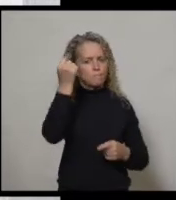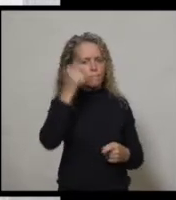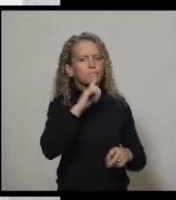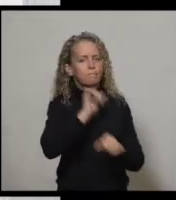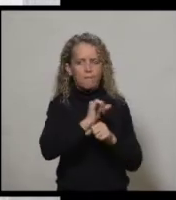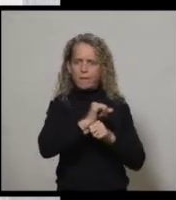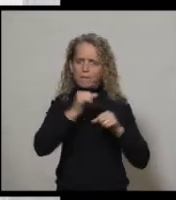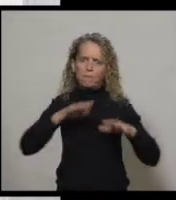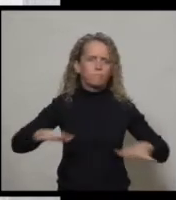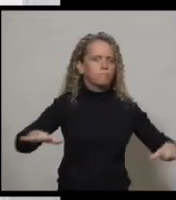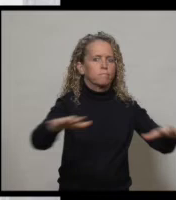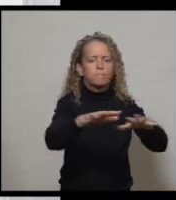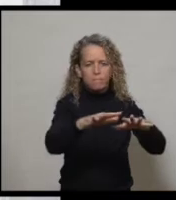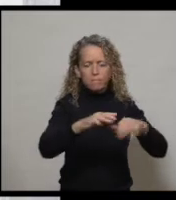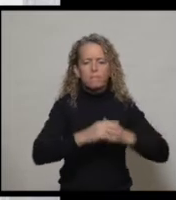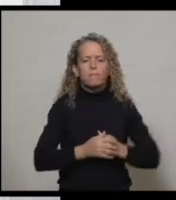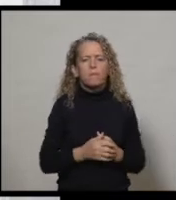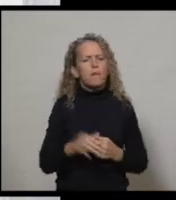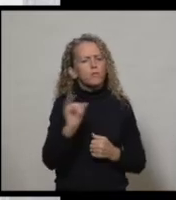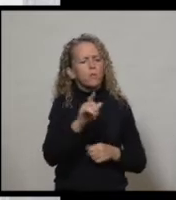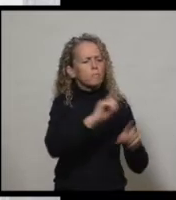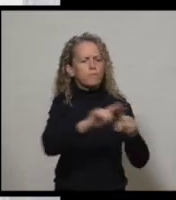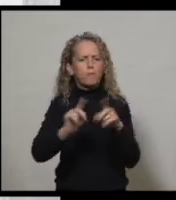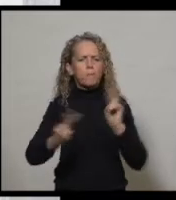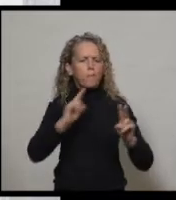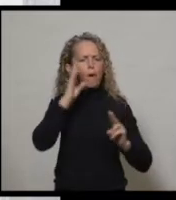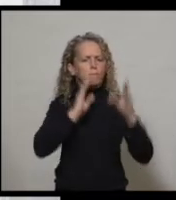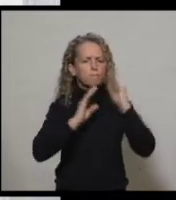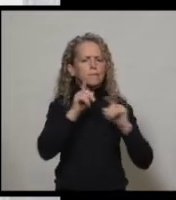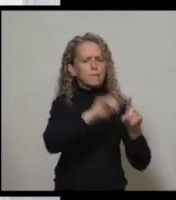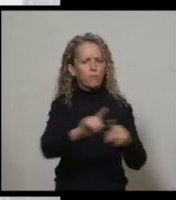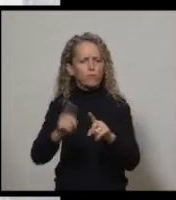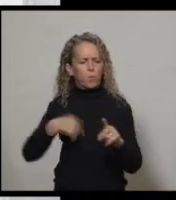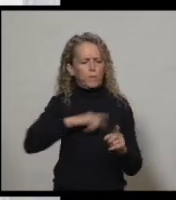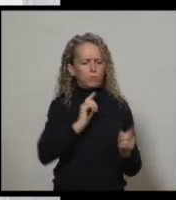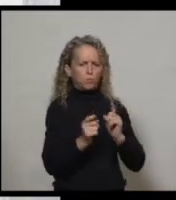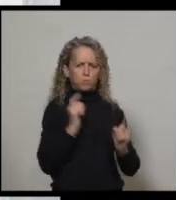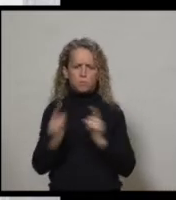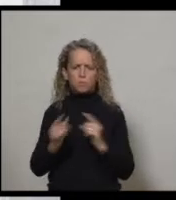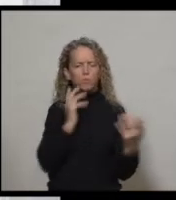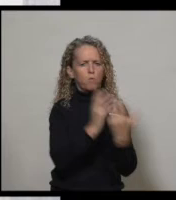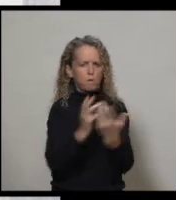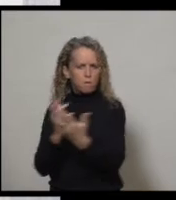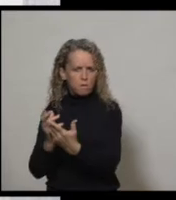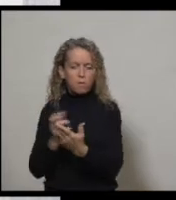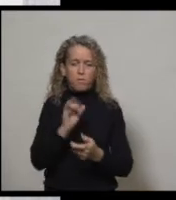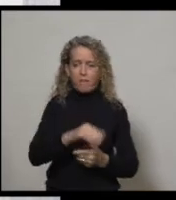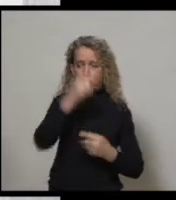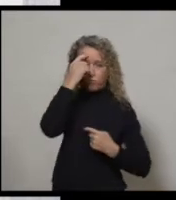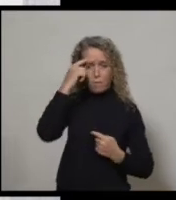different people respond differently, and that we need to respond to meet their needs. And the principles of trauma-informed care are really used